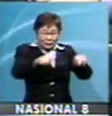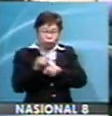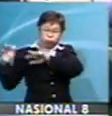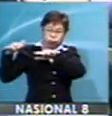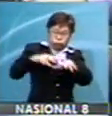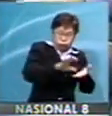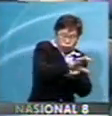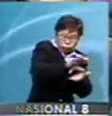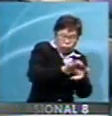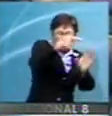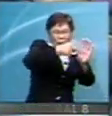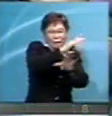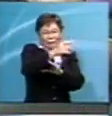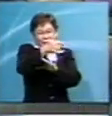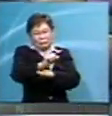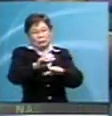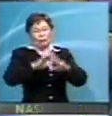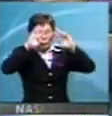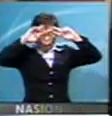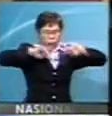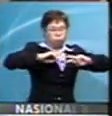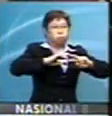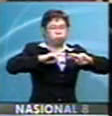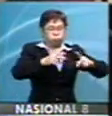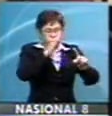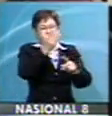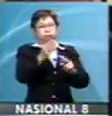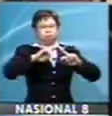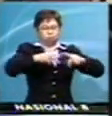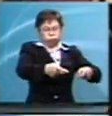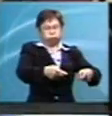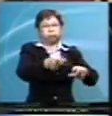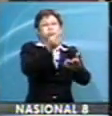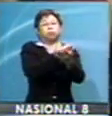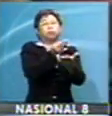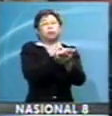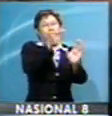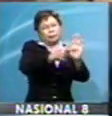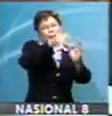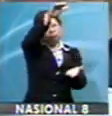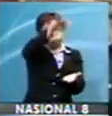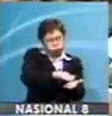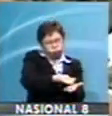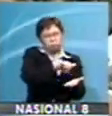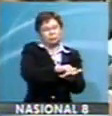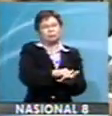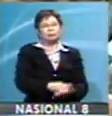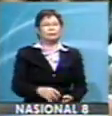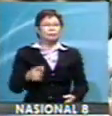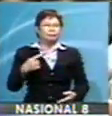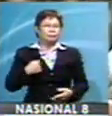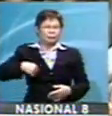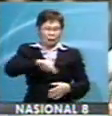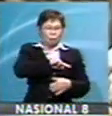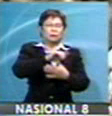aktiviti pelaburan minyak dan gas menerima tempias penurunan harga minyak mentah ini and our share